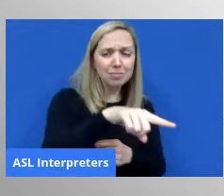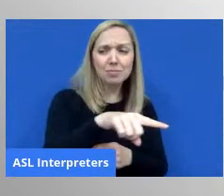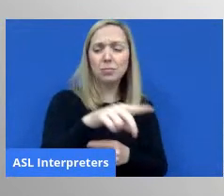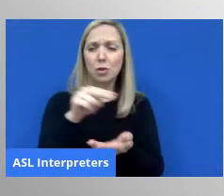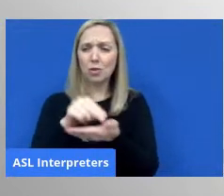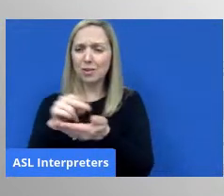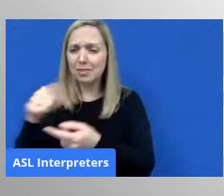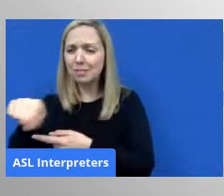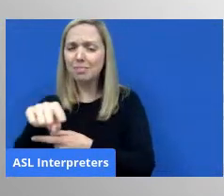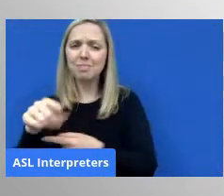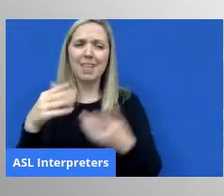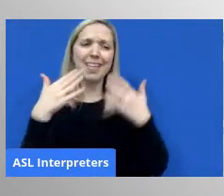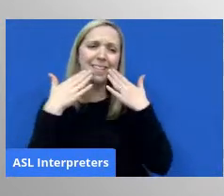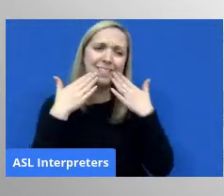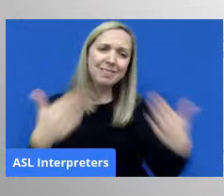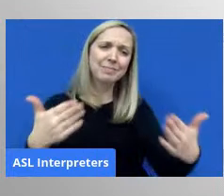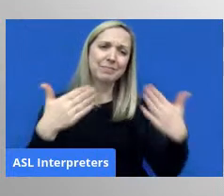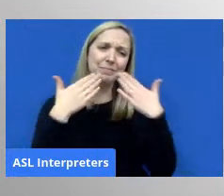pandemic.